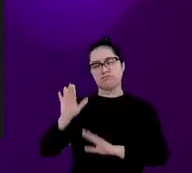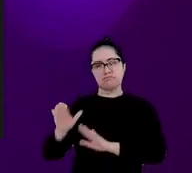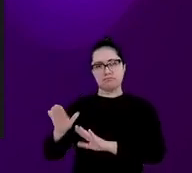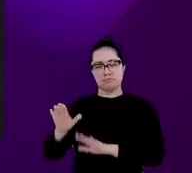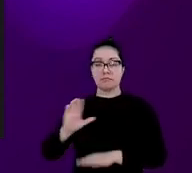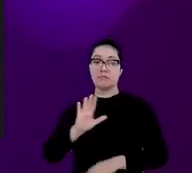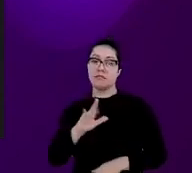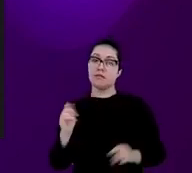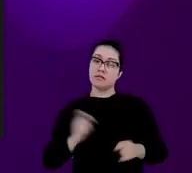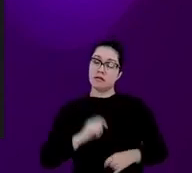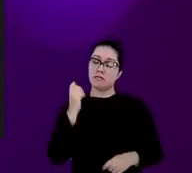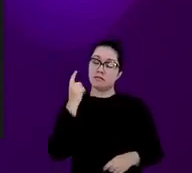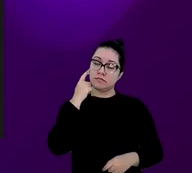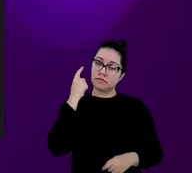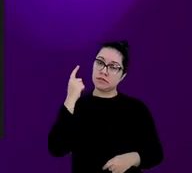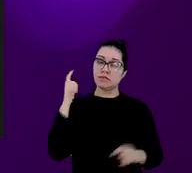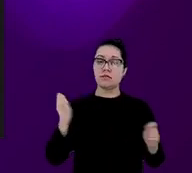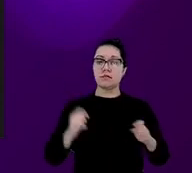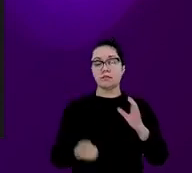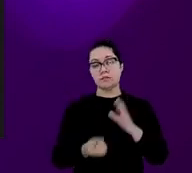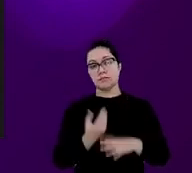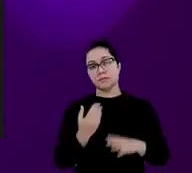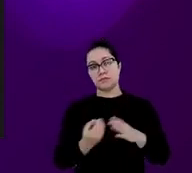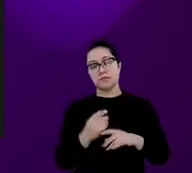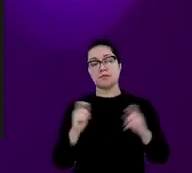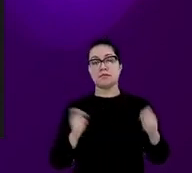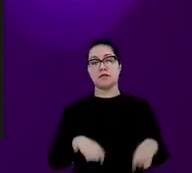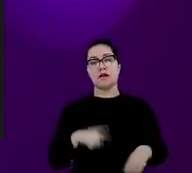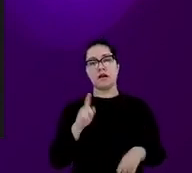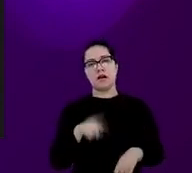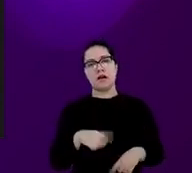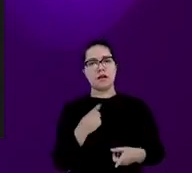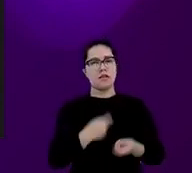stuff than a technological difficulty.